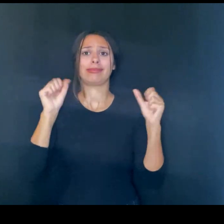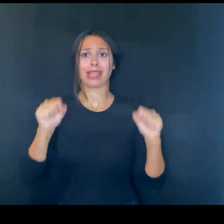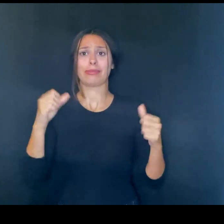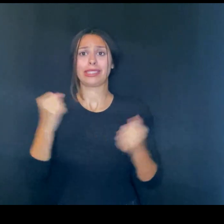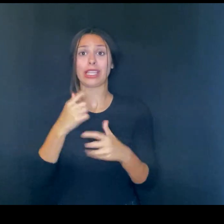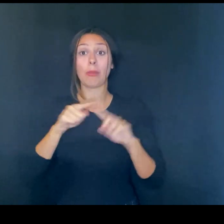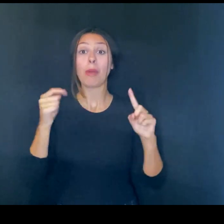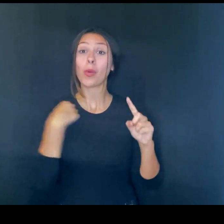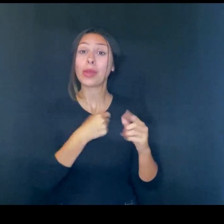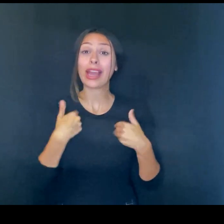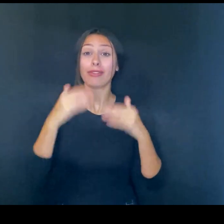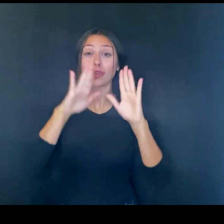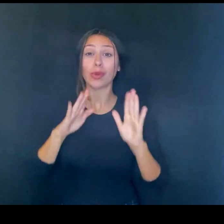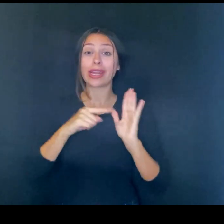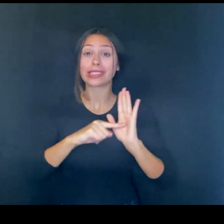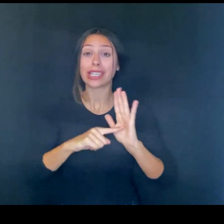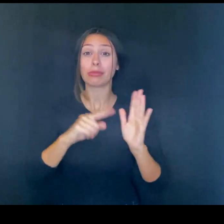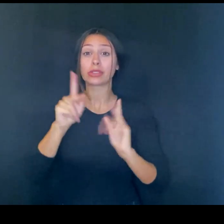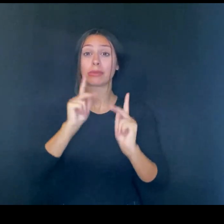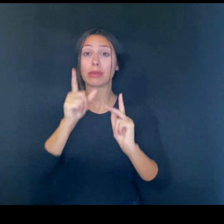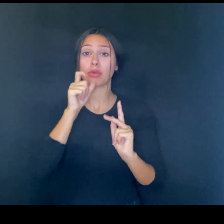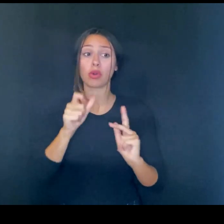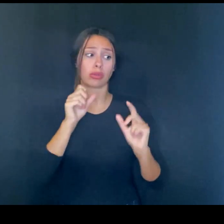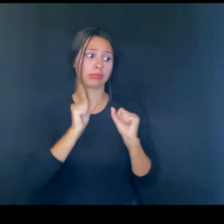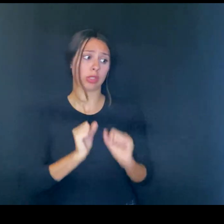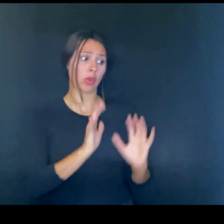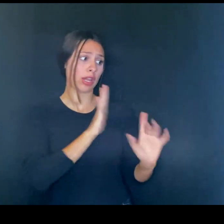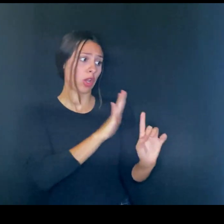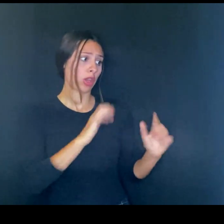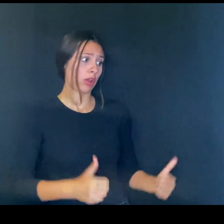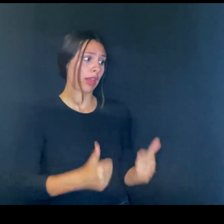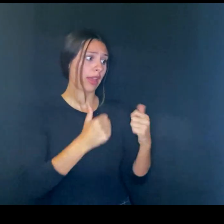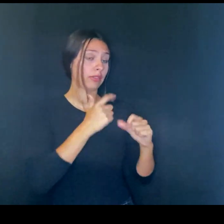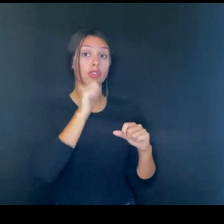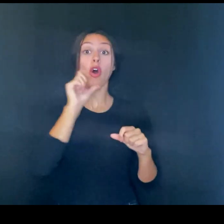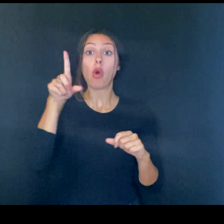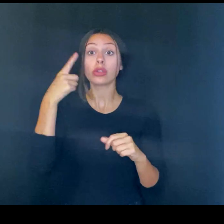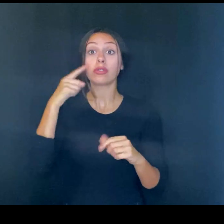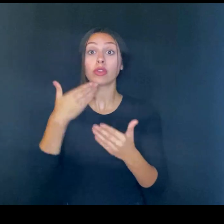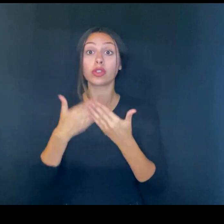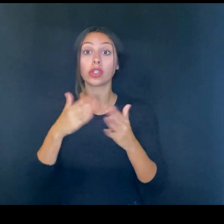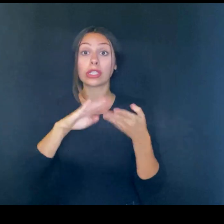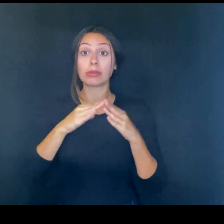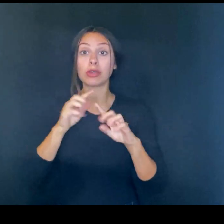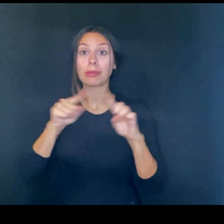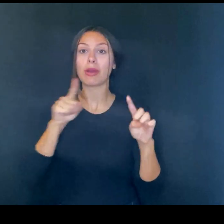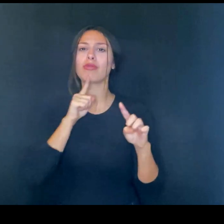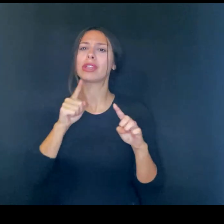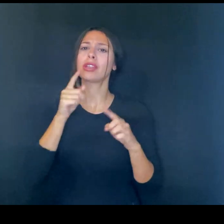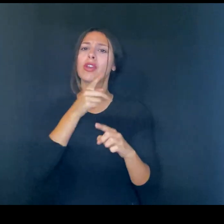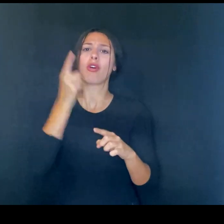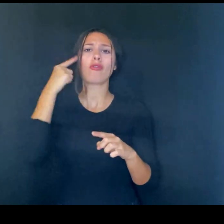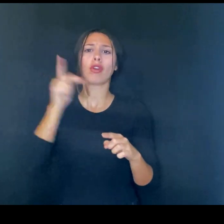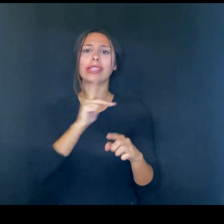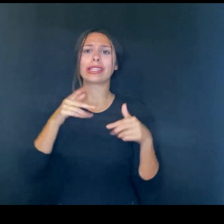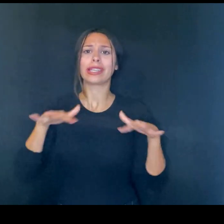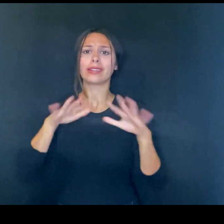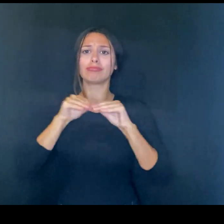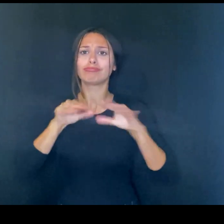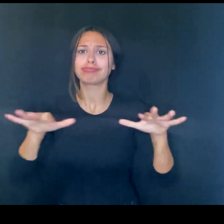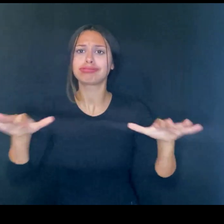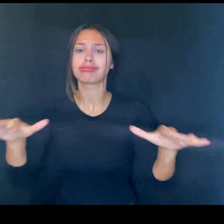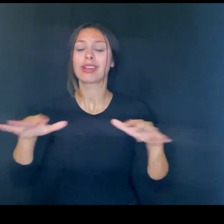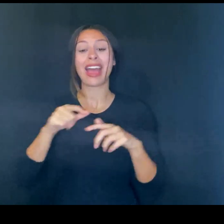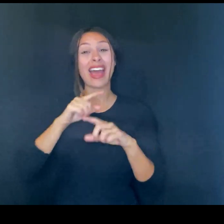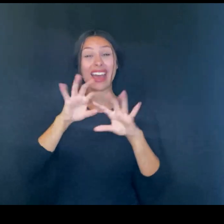lives and staked that, not just for the good of their community, but for the expansion of the kingdom. So. Right. Well, family, we're excited that you're joining